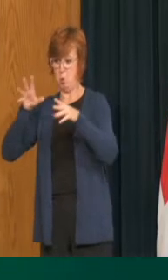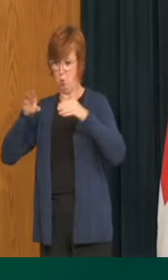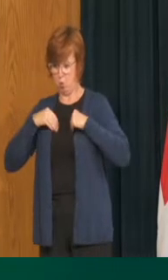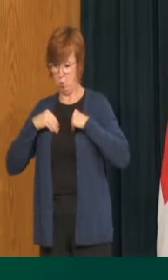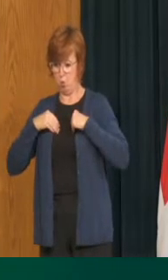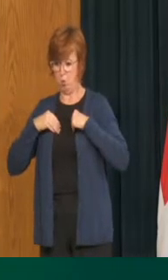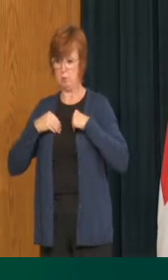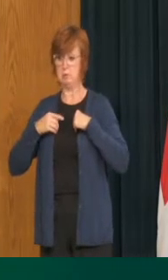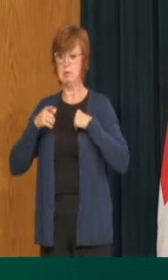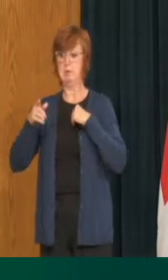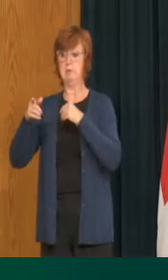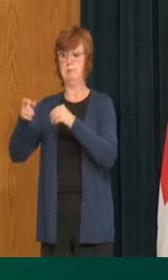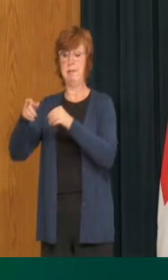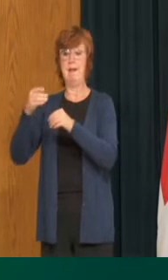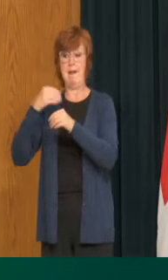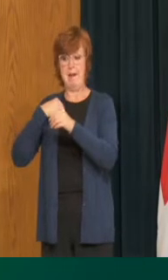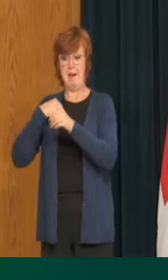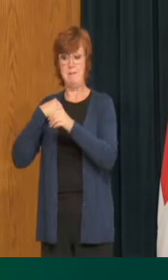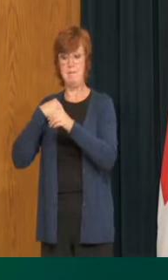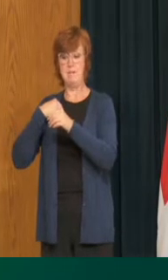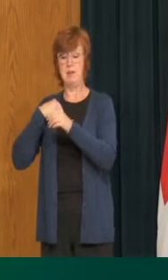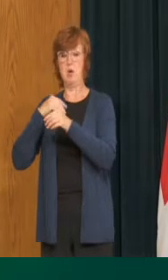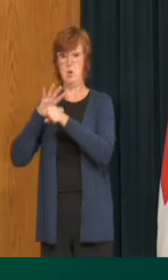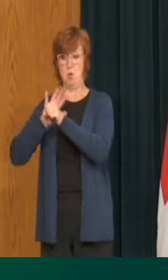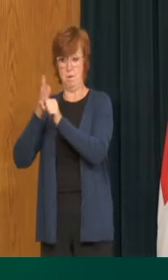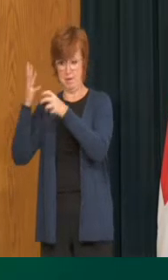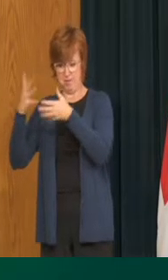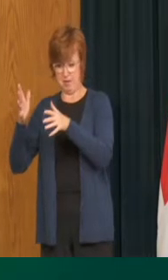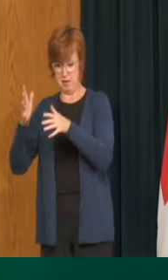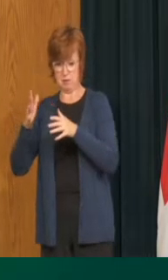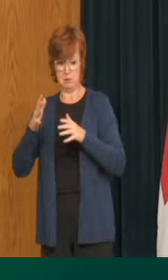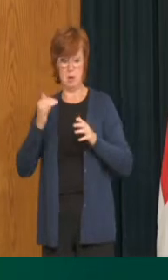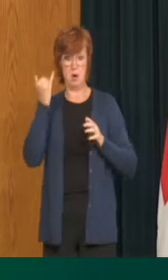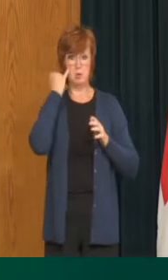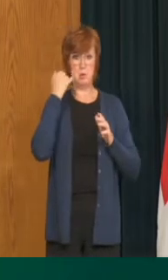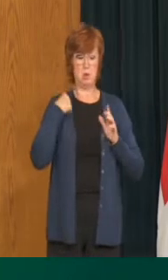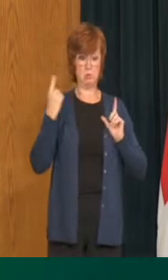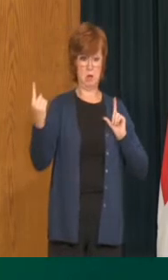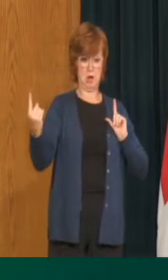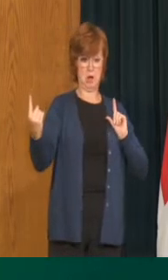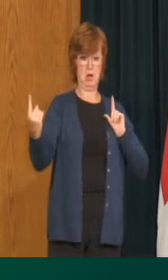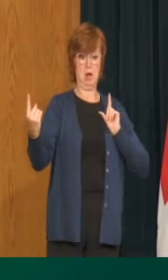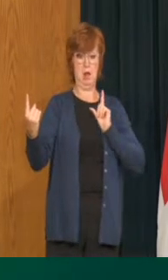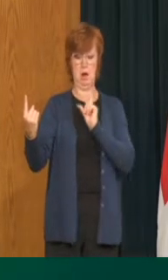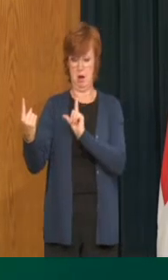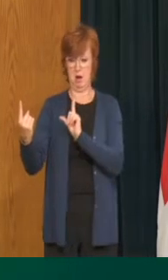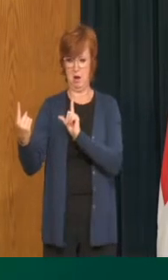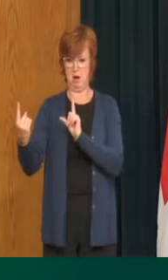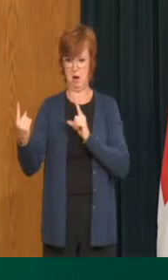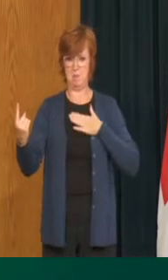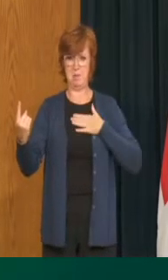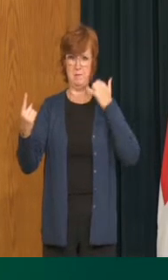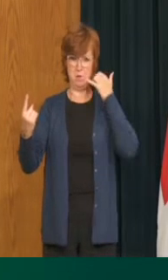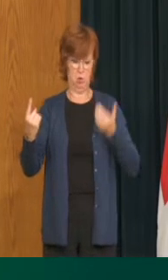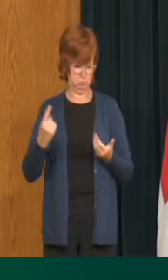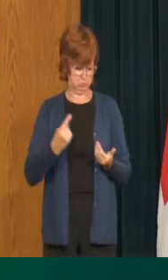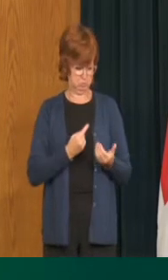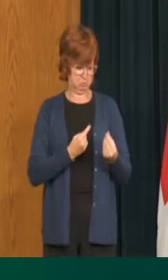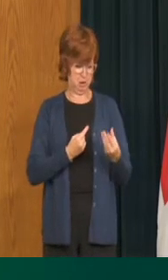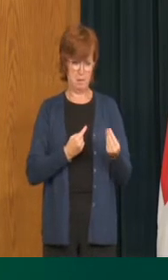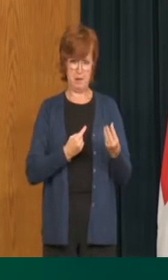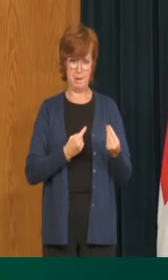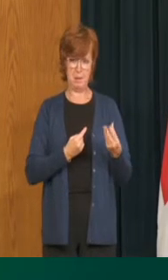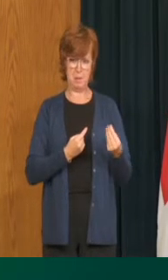identified as having COVID. So this app, the work on this app actually began in Ontario under Premier